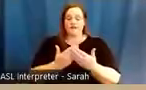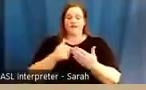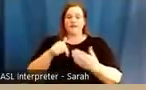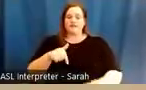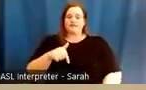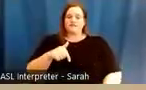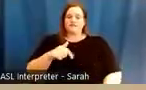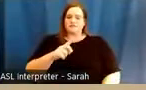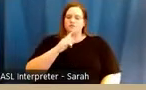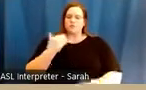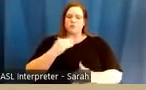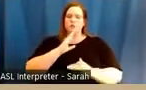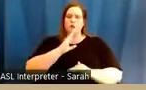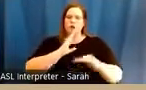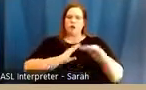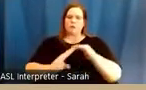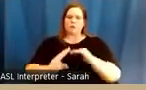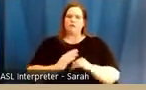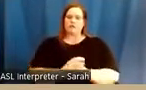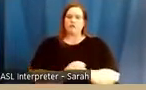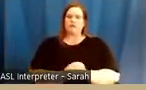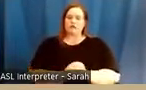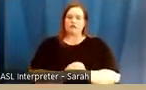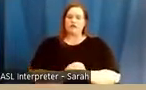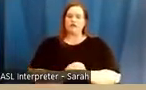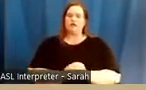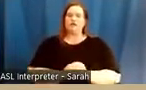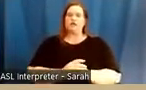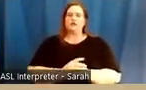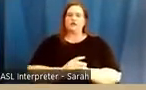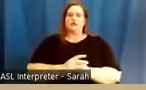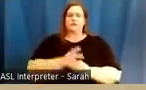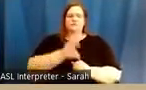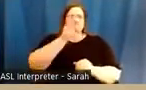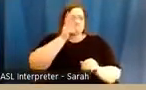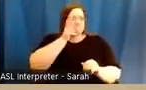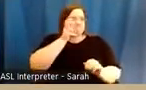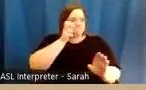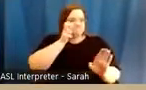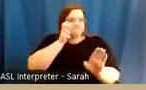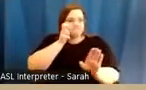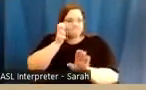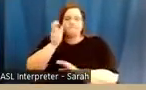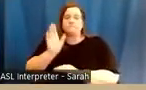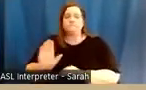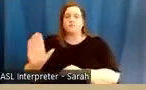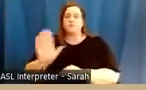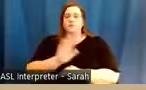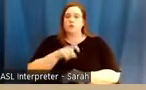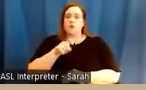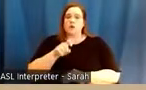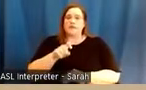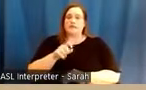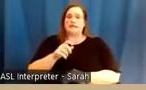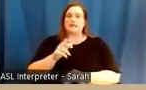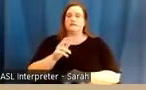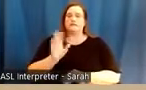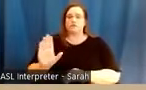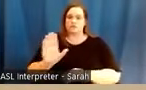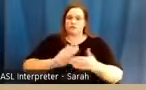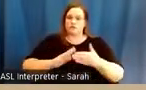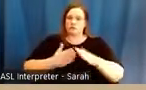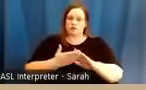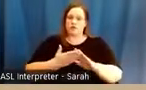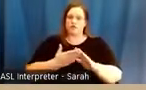really humbling to listen to the needs of your community and to know that there is